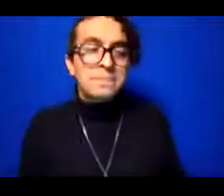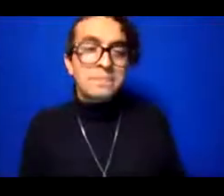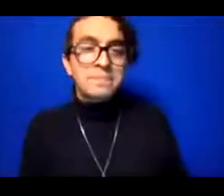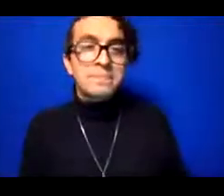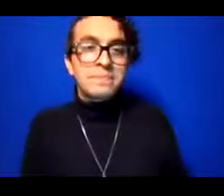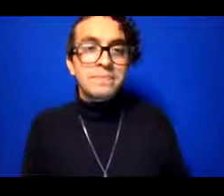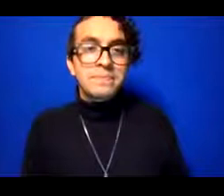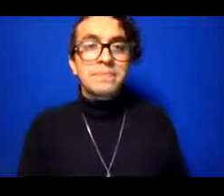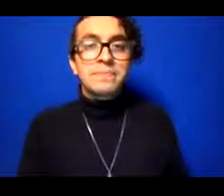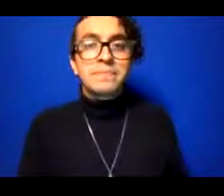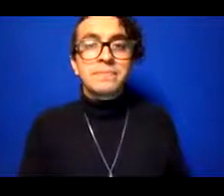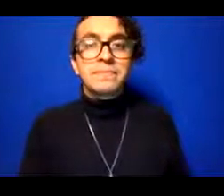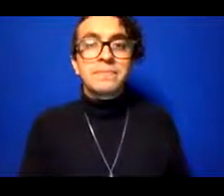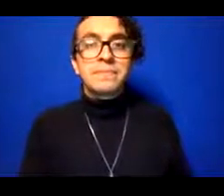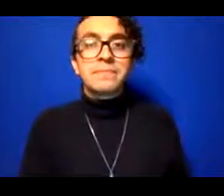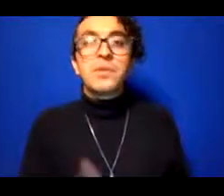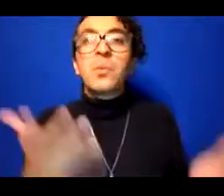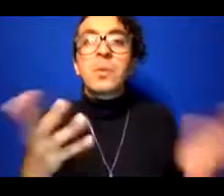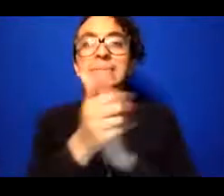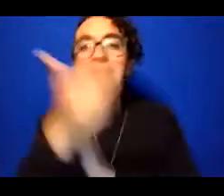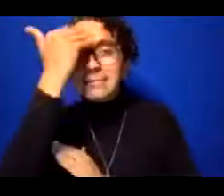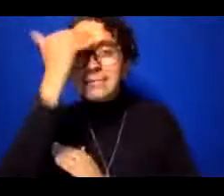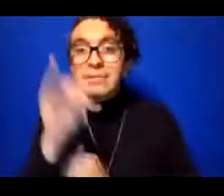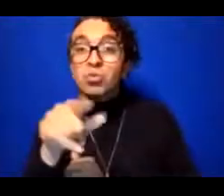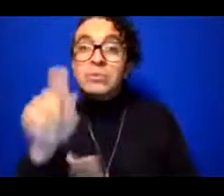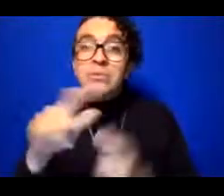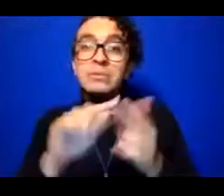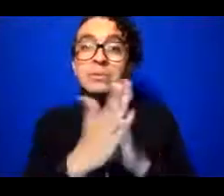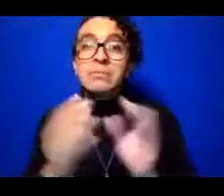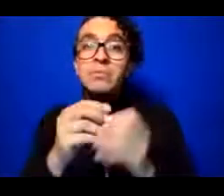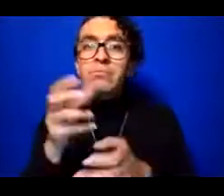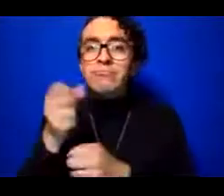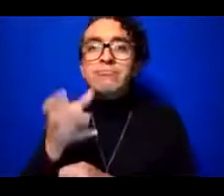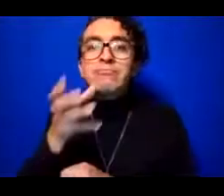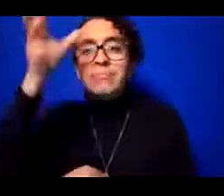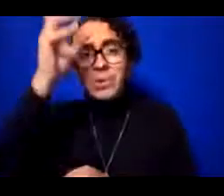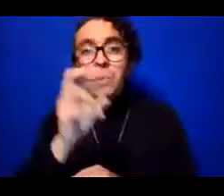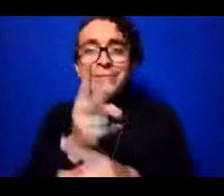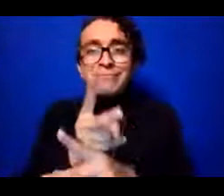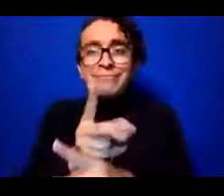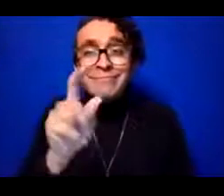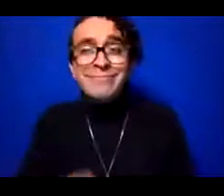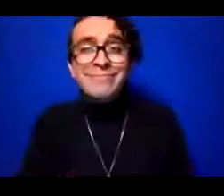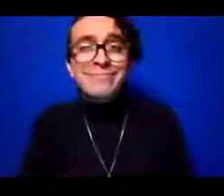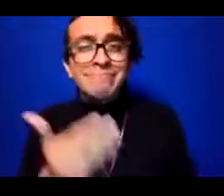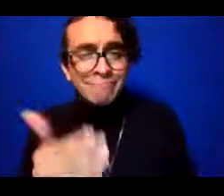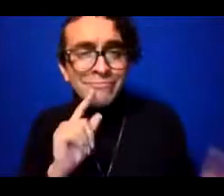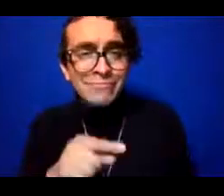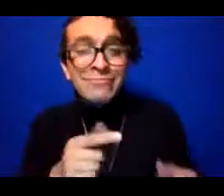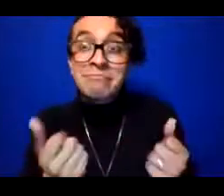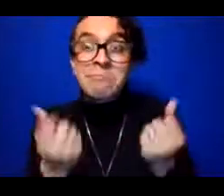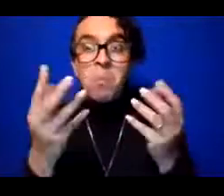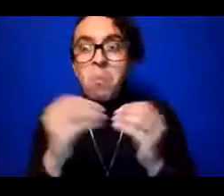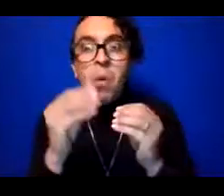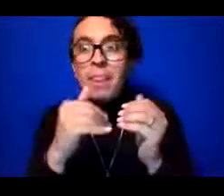question is, what skills or knowledge do you need to become a more confident parent or caregiver? Feel free to select more